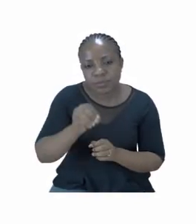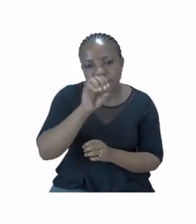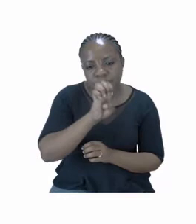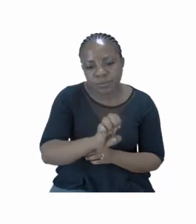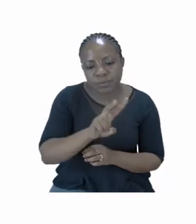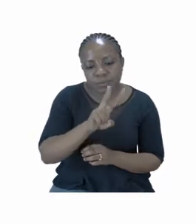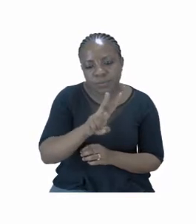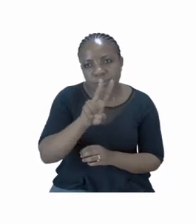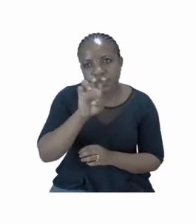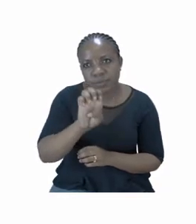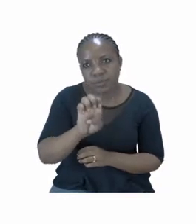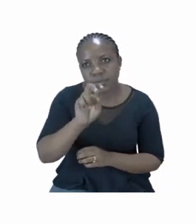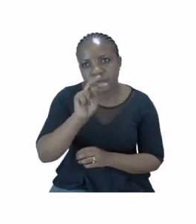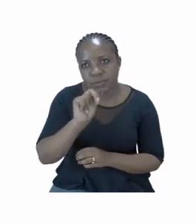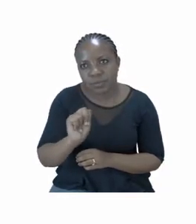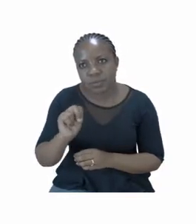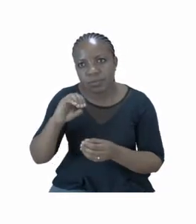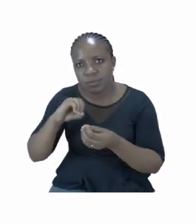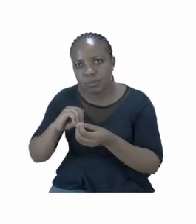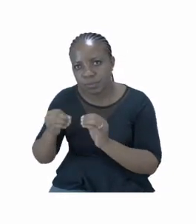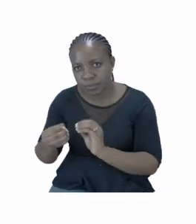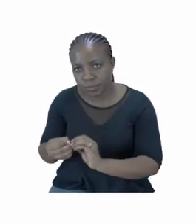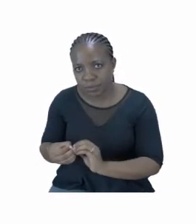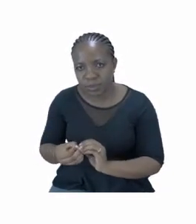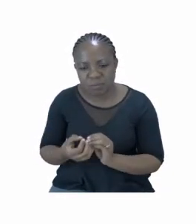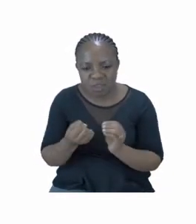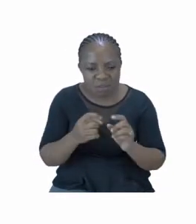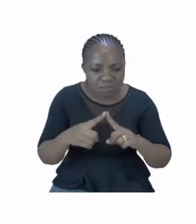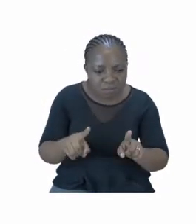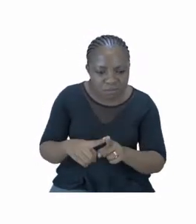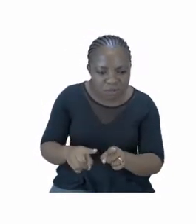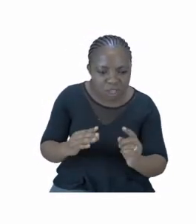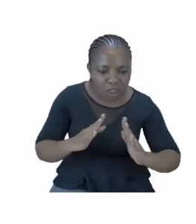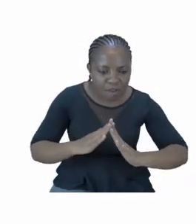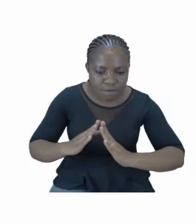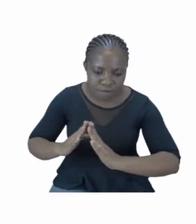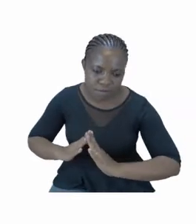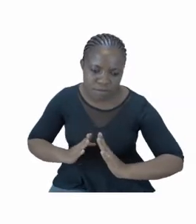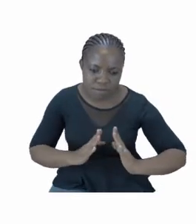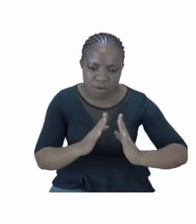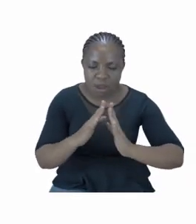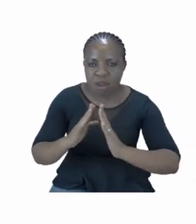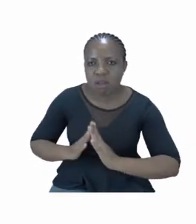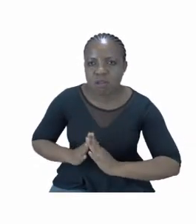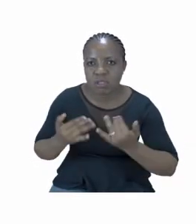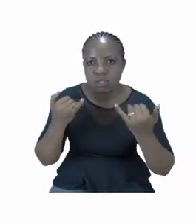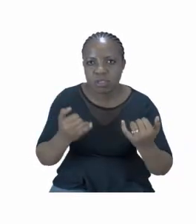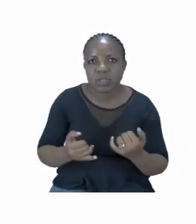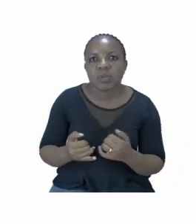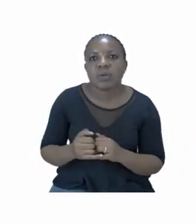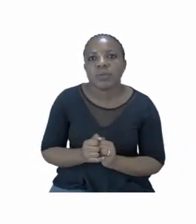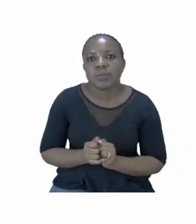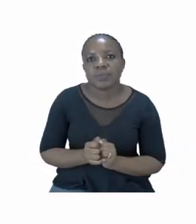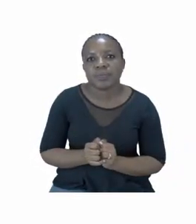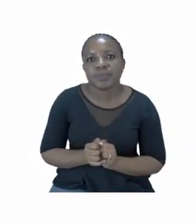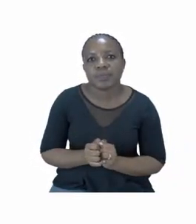we need to sort out, and it is our job to circle the even numbers. We are also